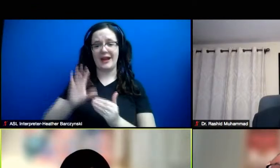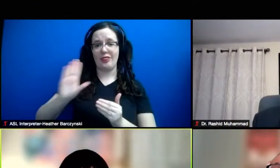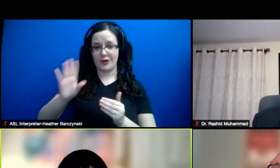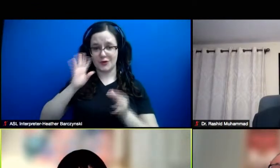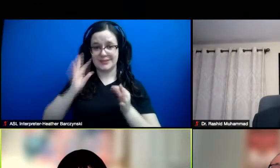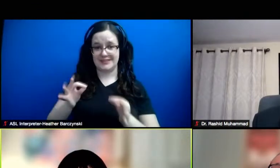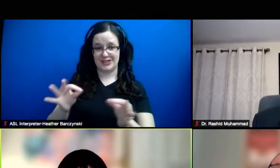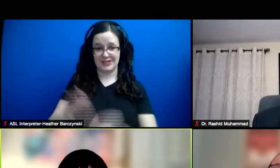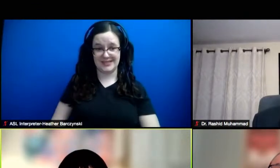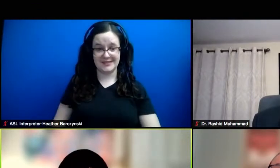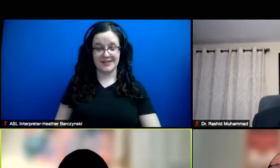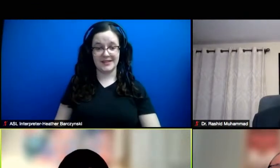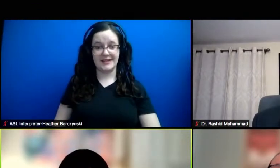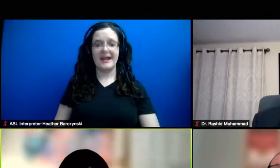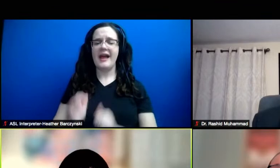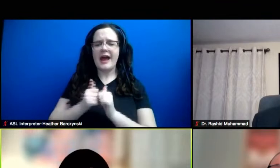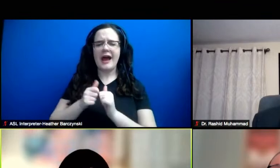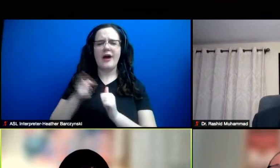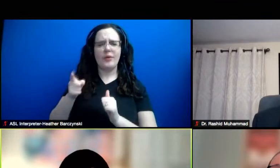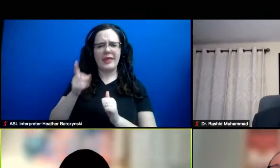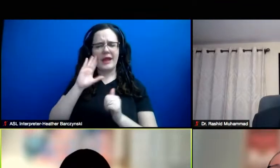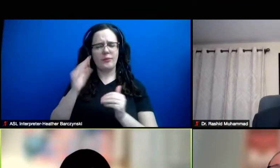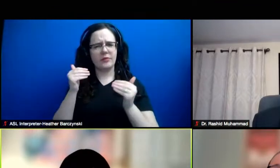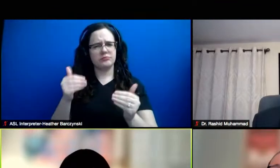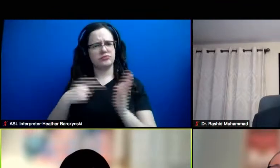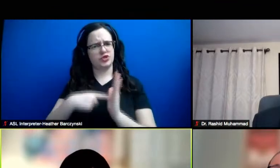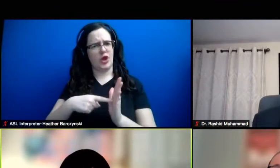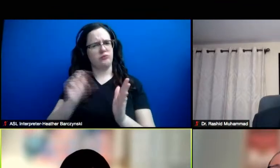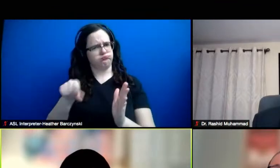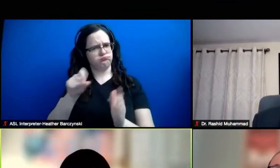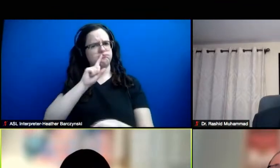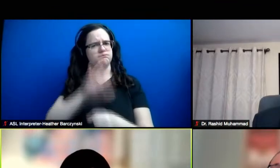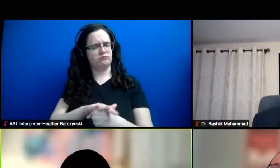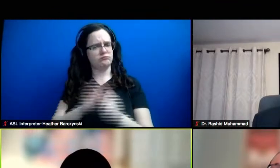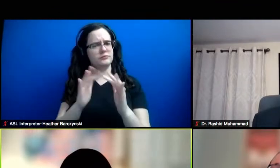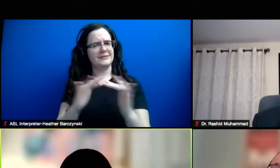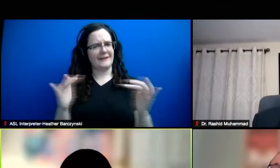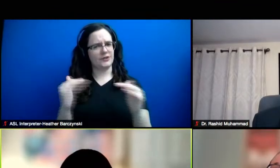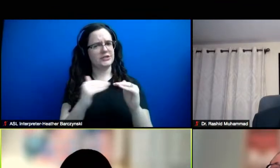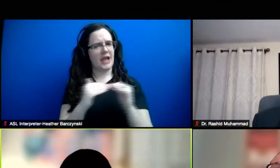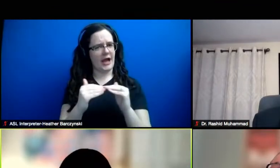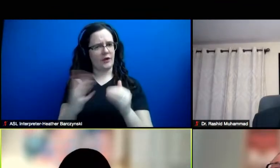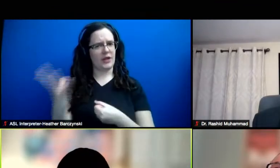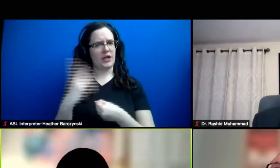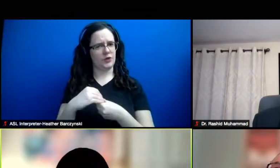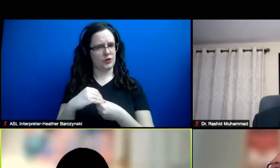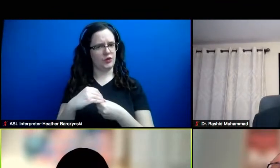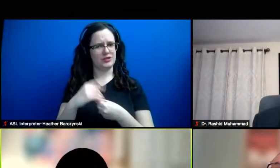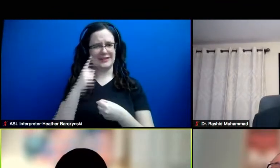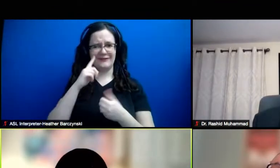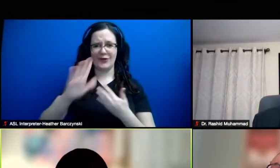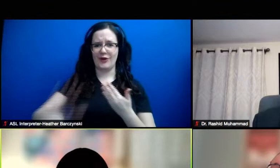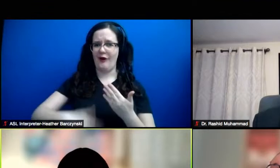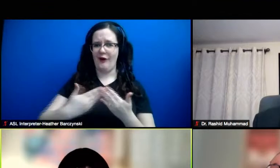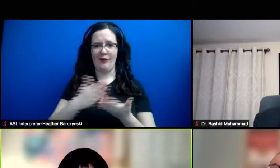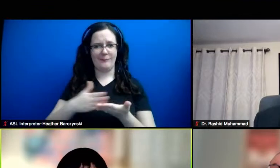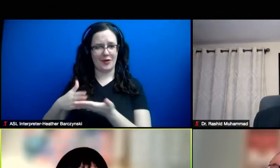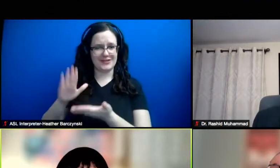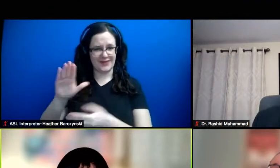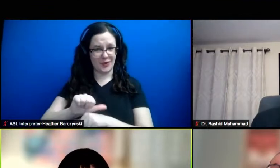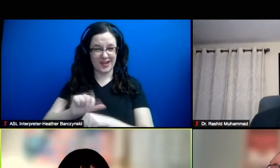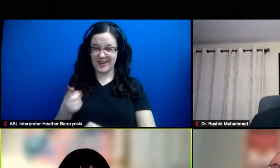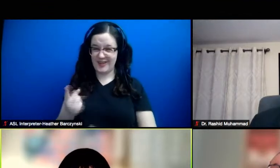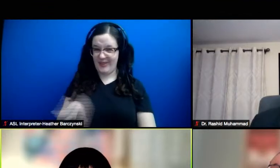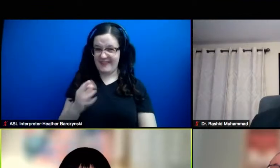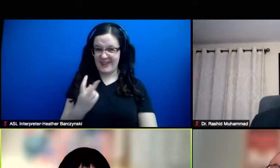making about how they would manifest commitment to diversity, equity, and inclusion in all aspects of their work. When I looked